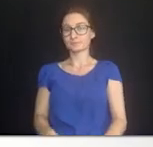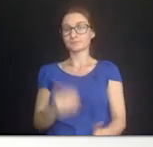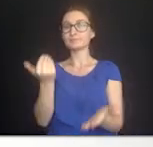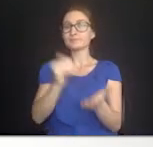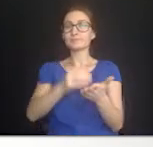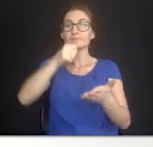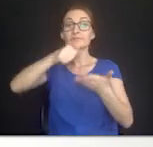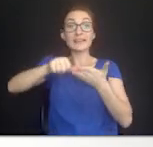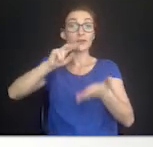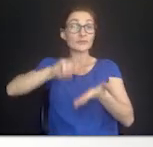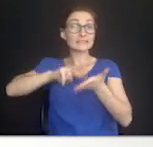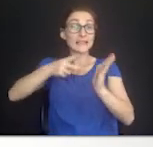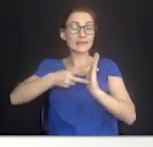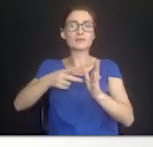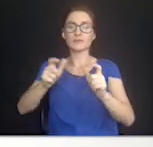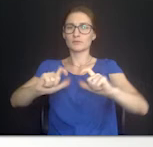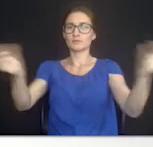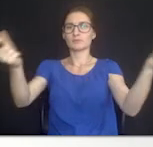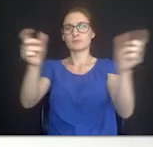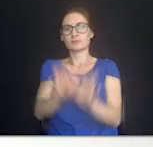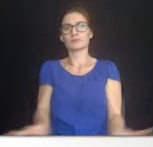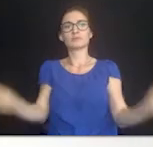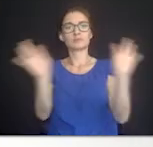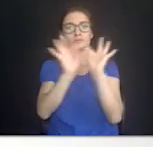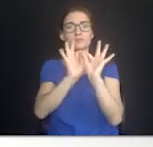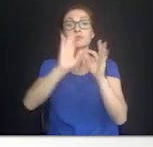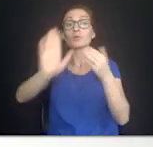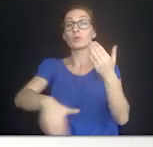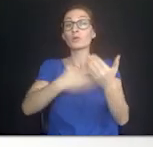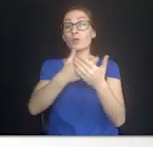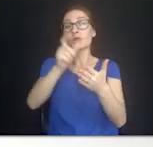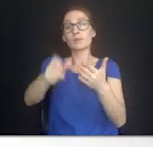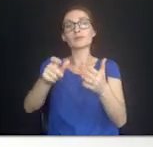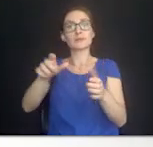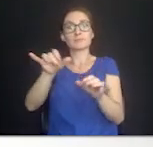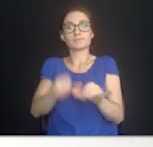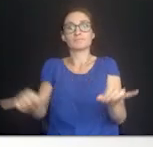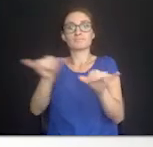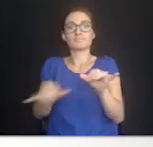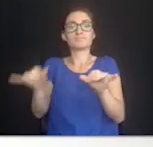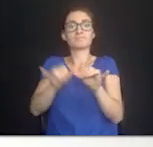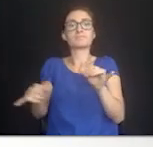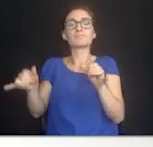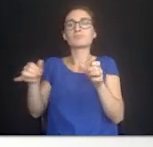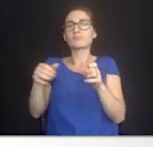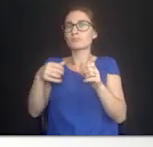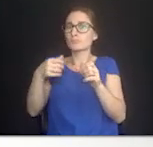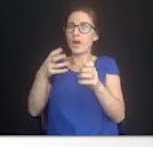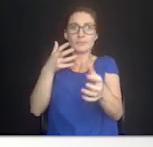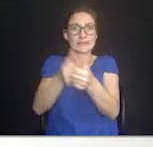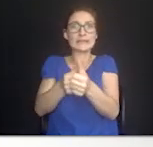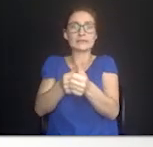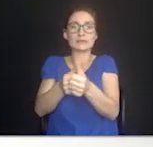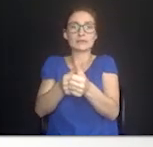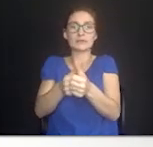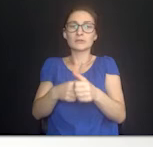huge, right? And all of these things need to be regularly updated, right? And we really need that annual look